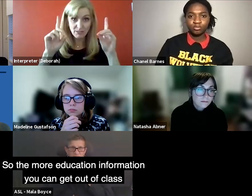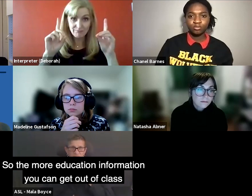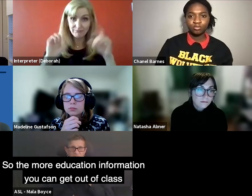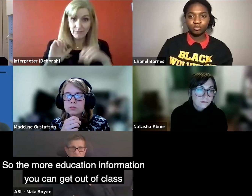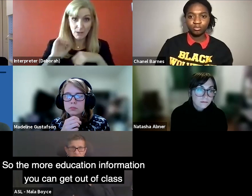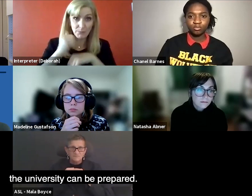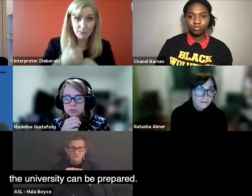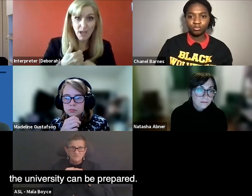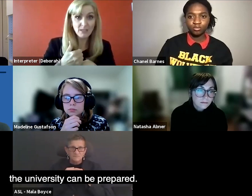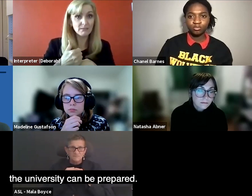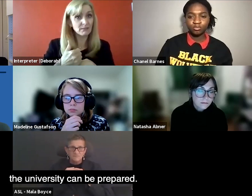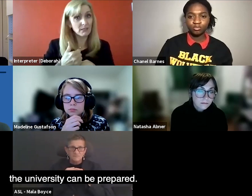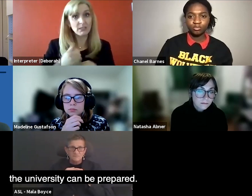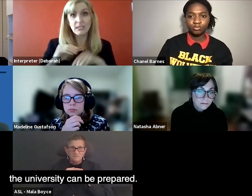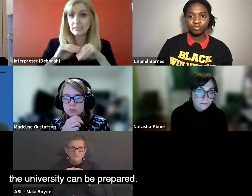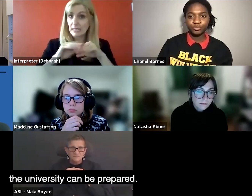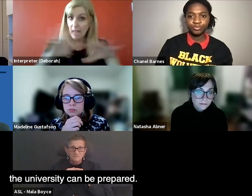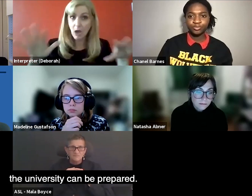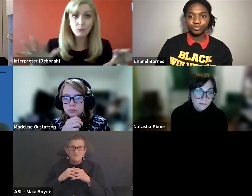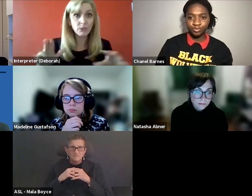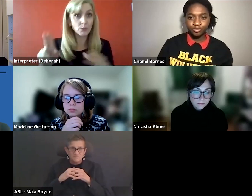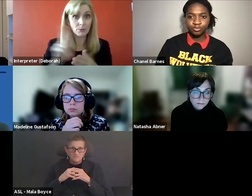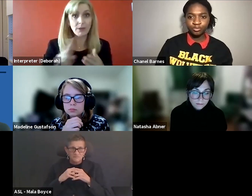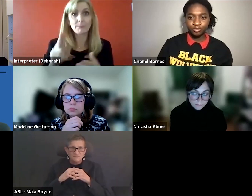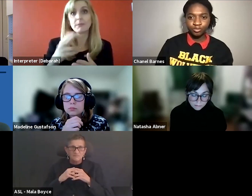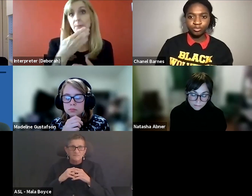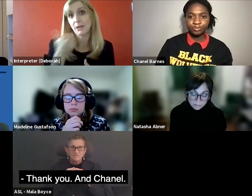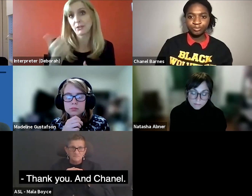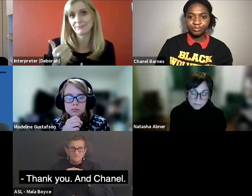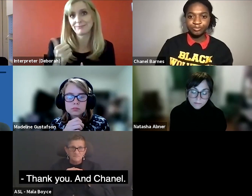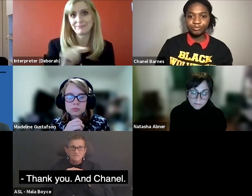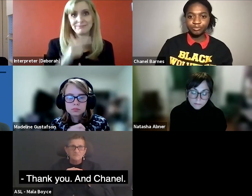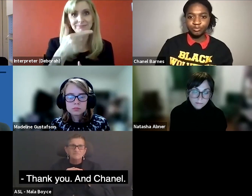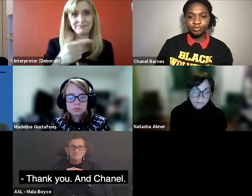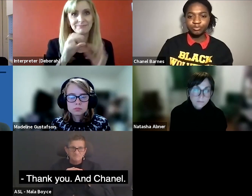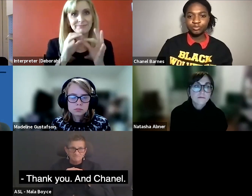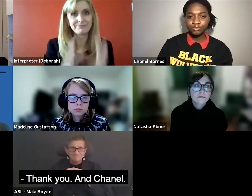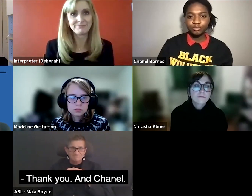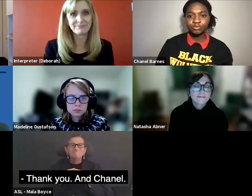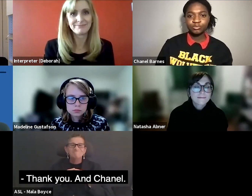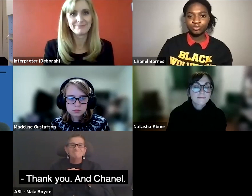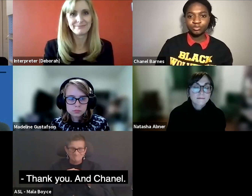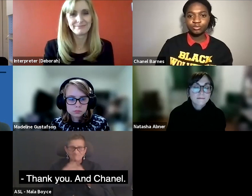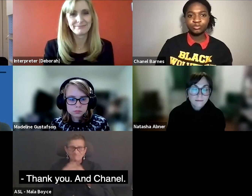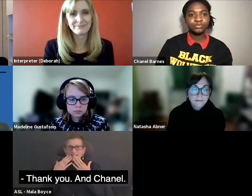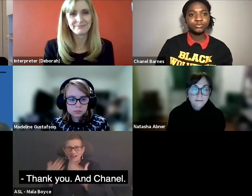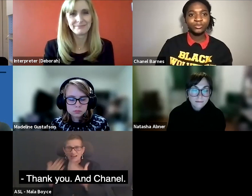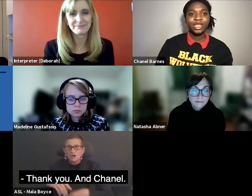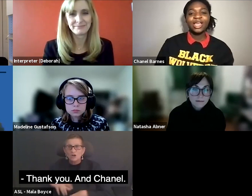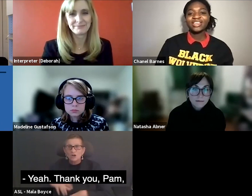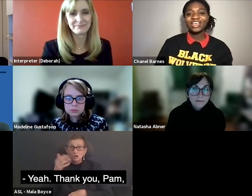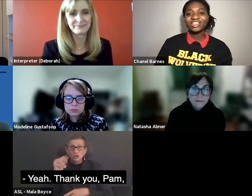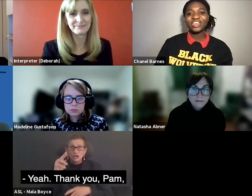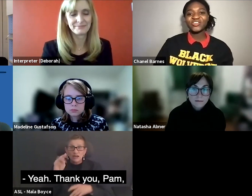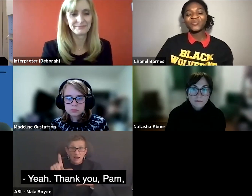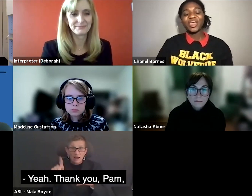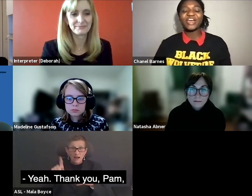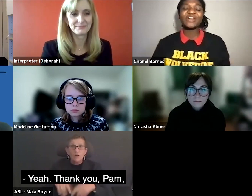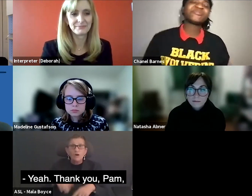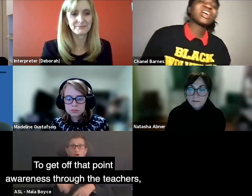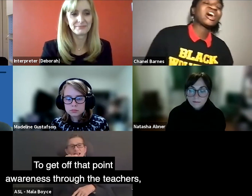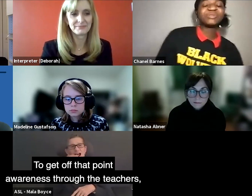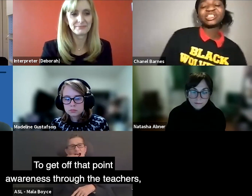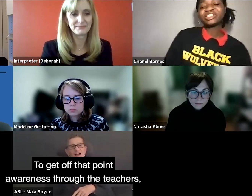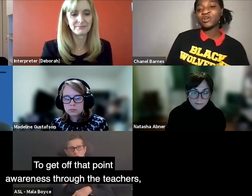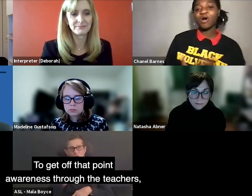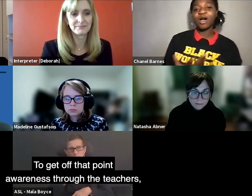get out across the university campus, the better. Thank you. And Chanel? Yeah, thank you,